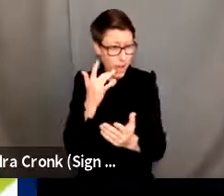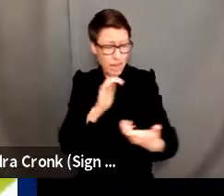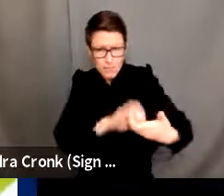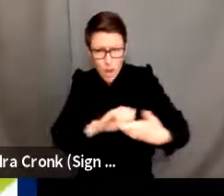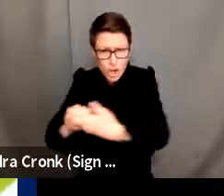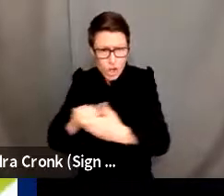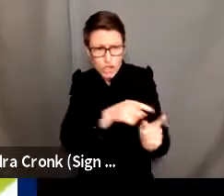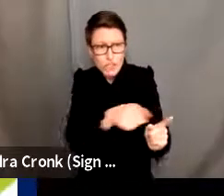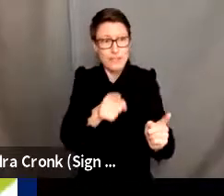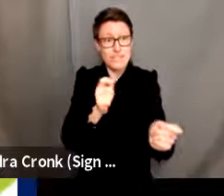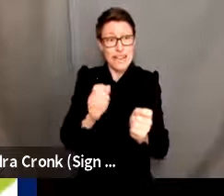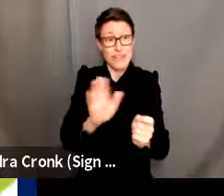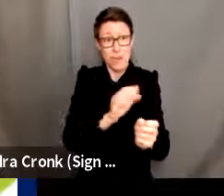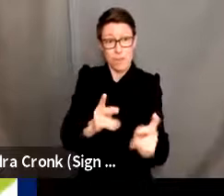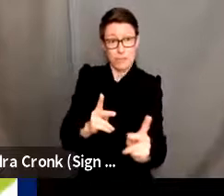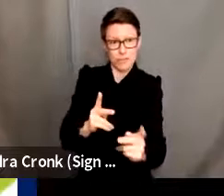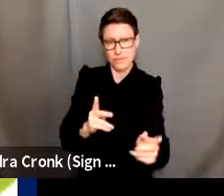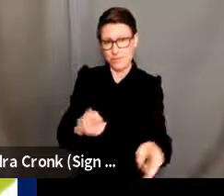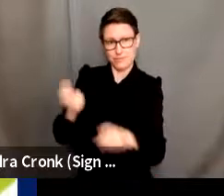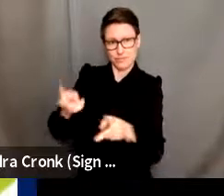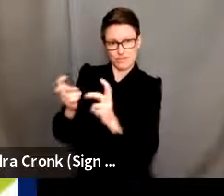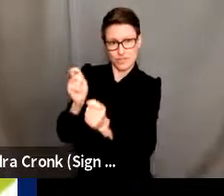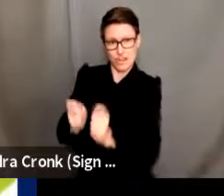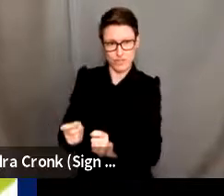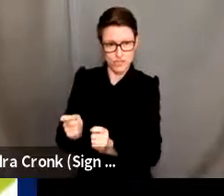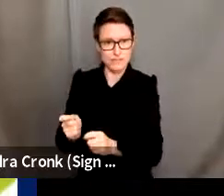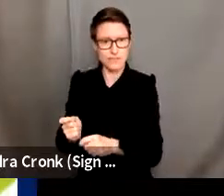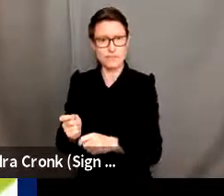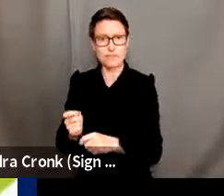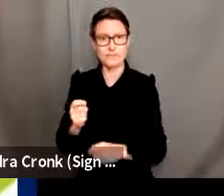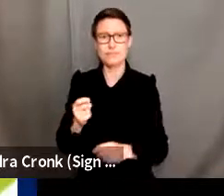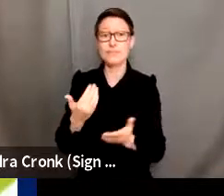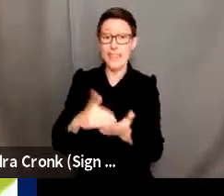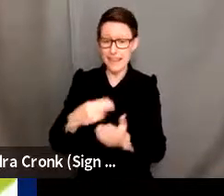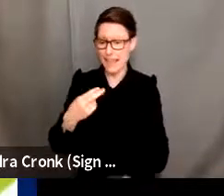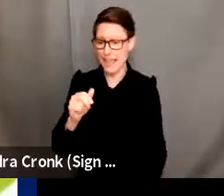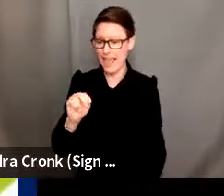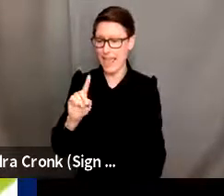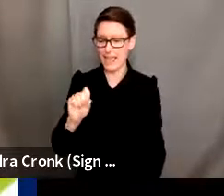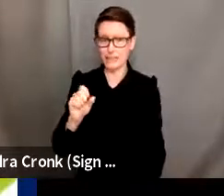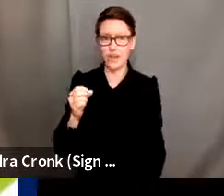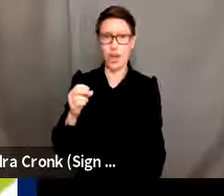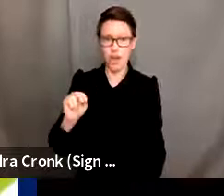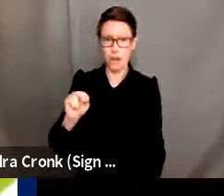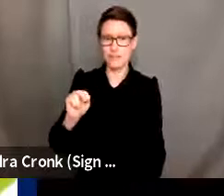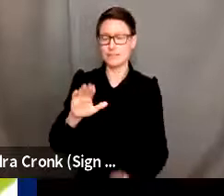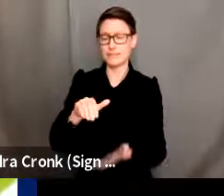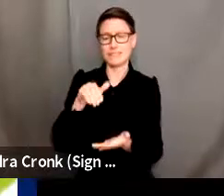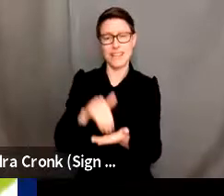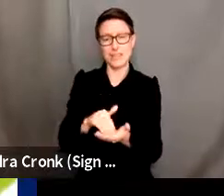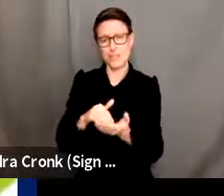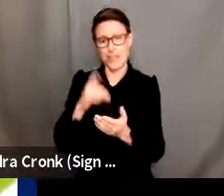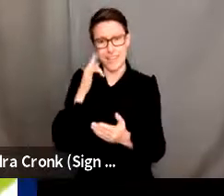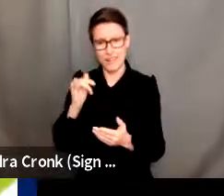there. And that Hands-On Central California. Thank you so much. Thank you, Elba,